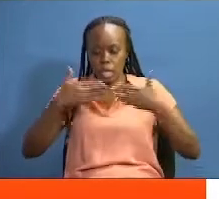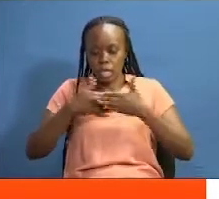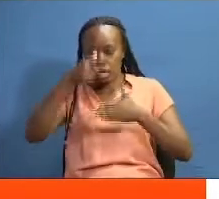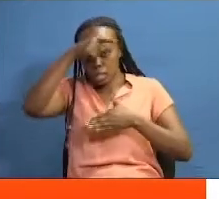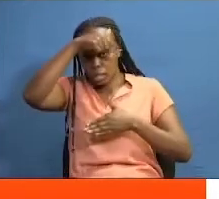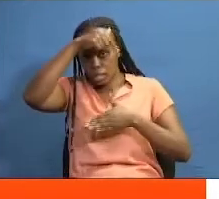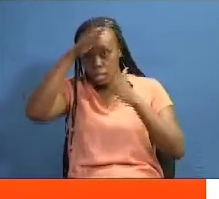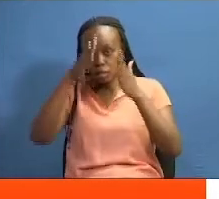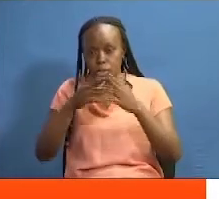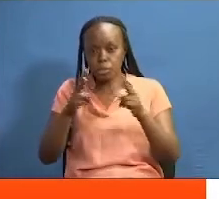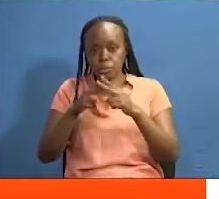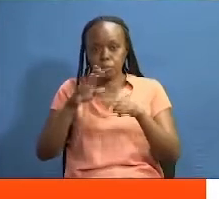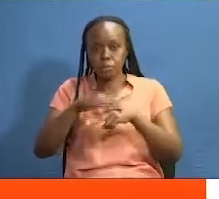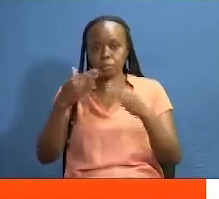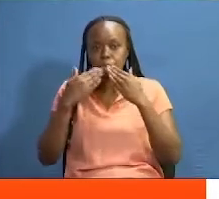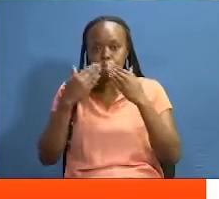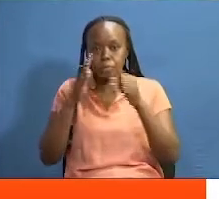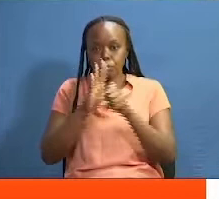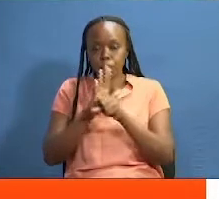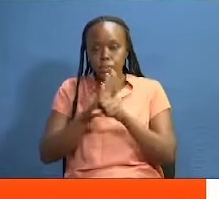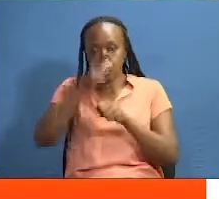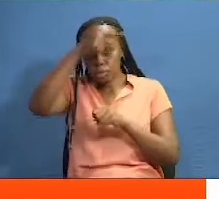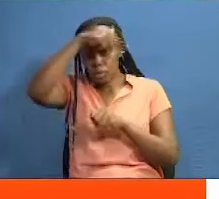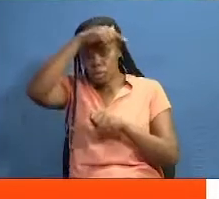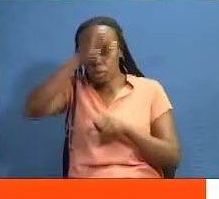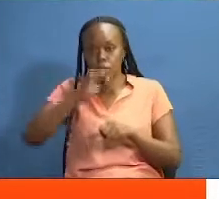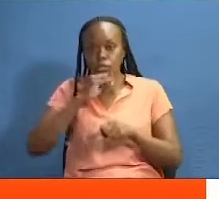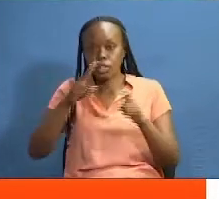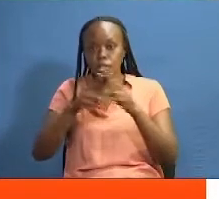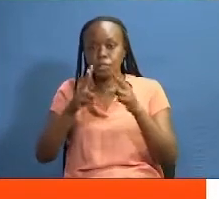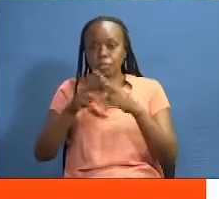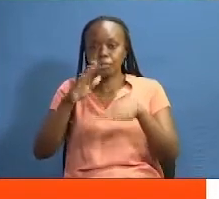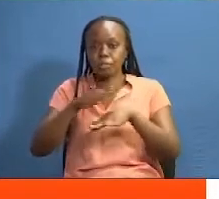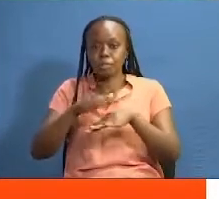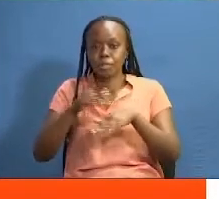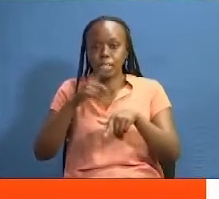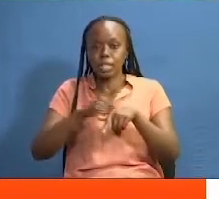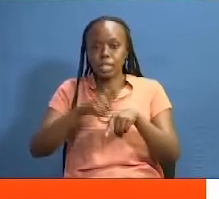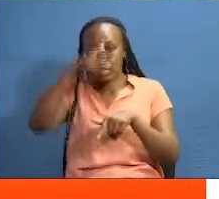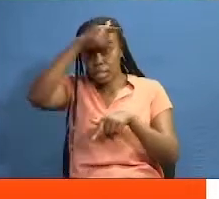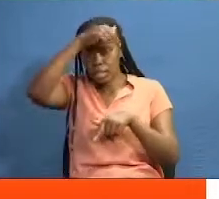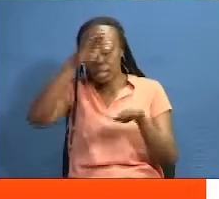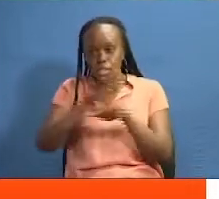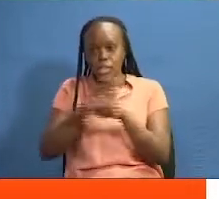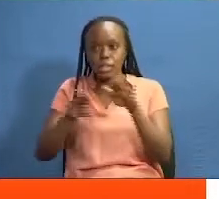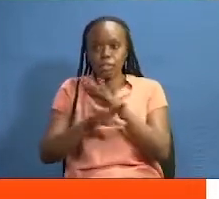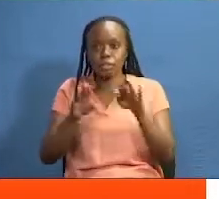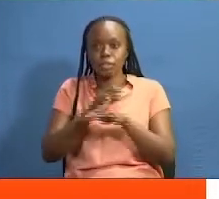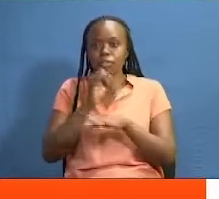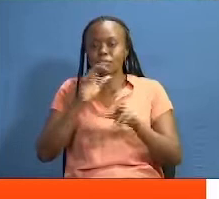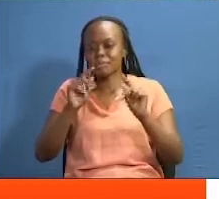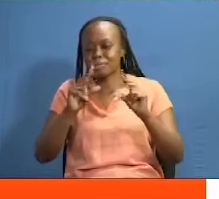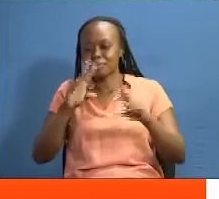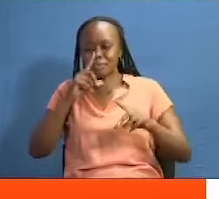graduating? Very good. Thank you so much. Graduating is so good. During graduation, everything is so fine. You